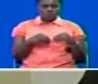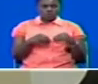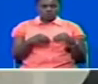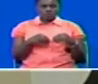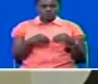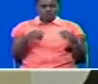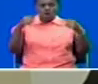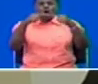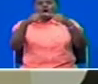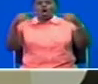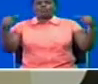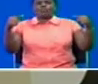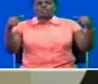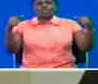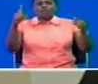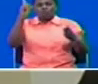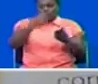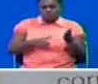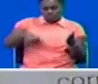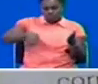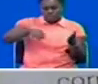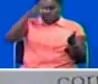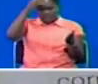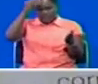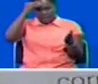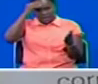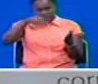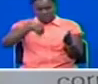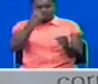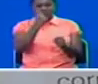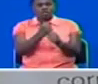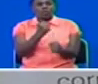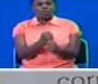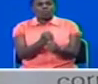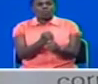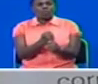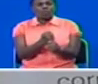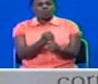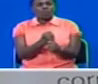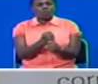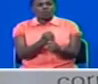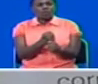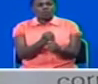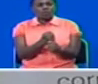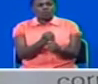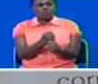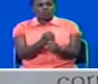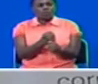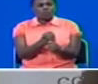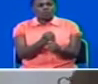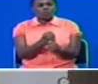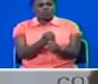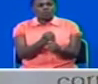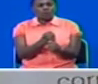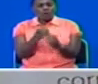on the opposite side of what we teach. Our work is really to give glory to God and